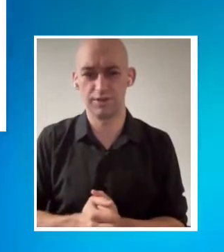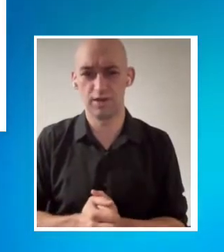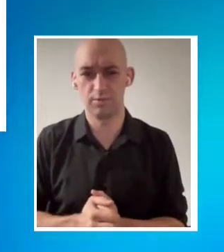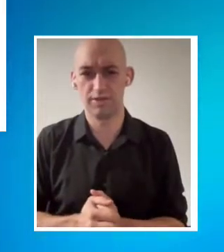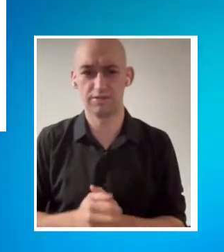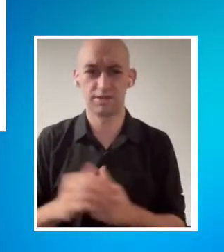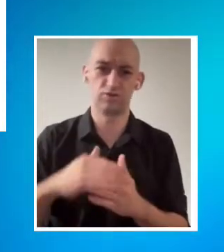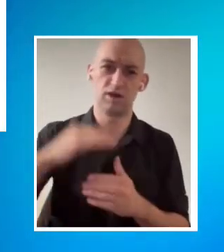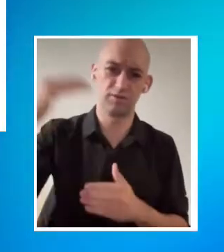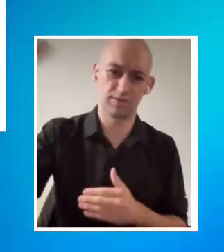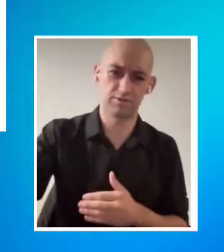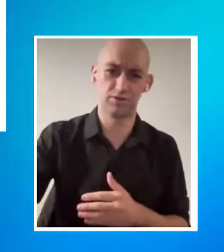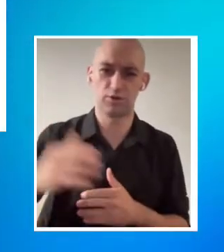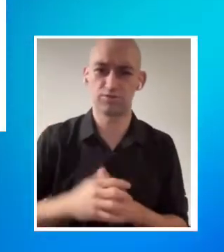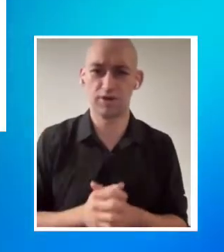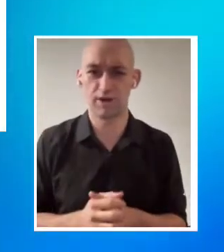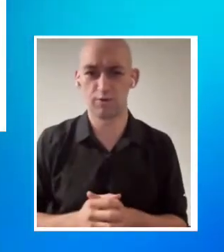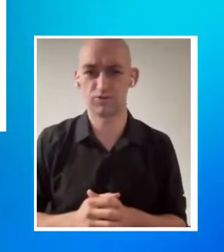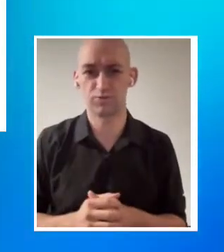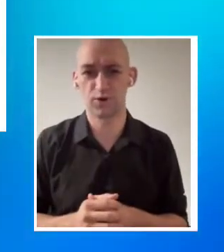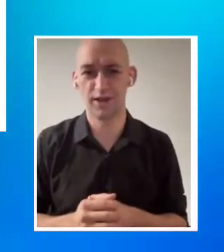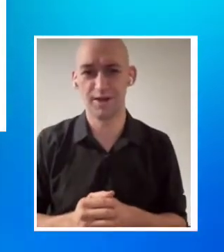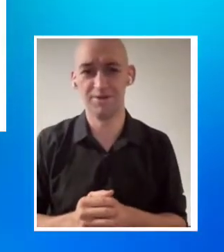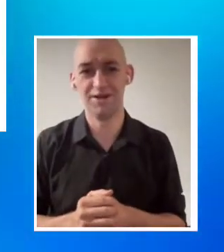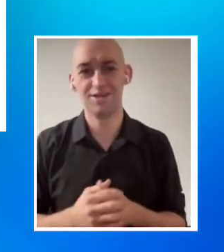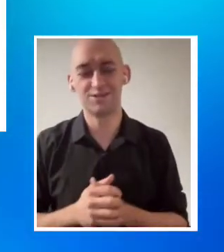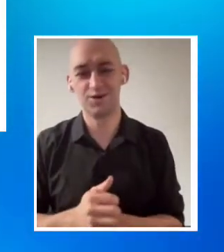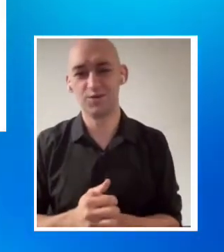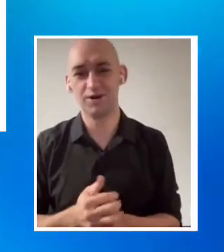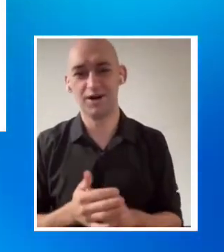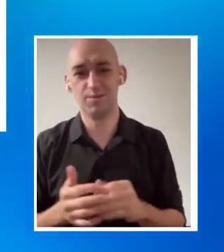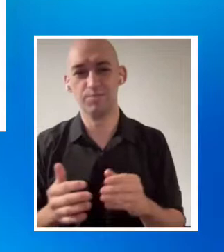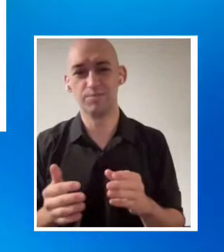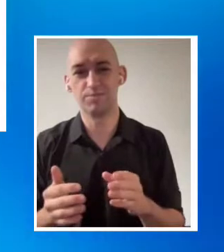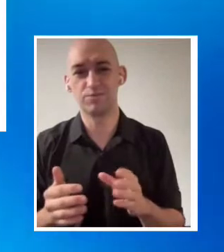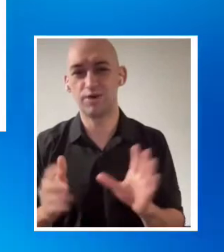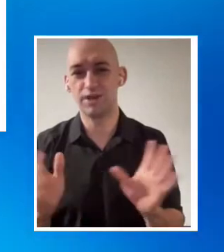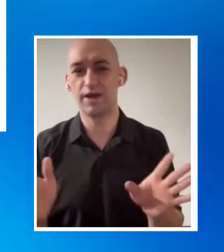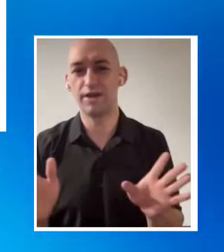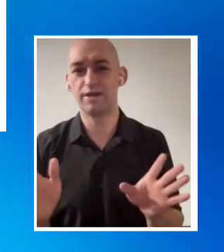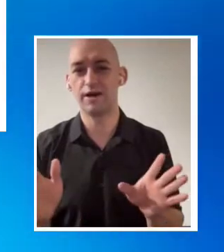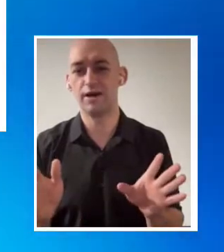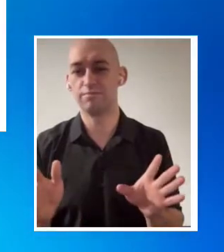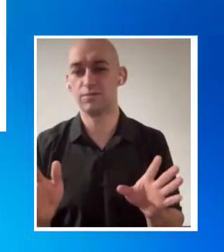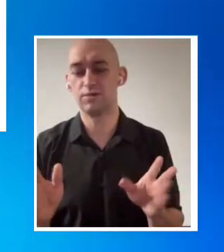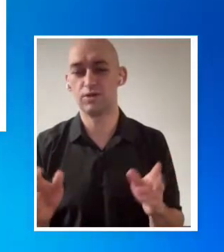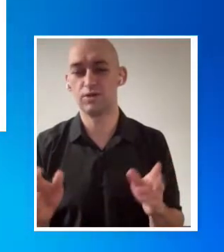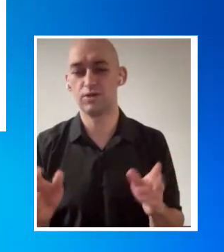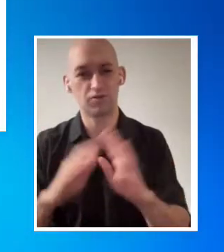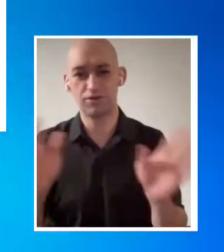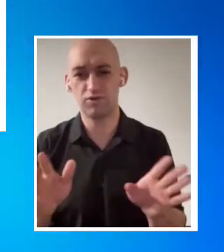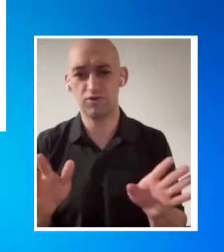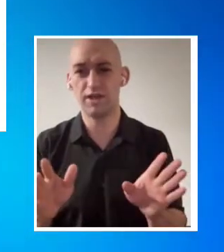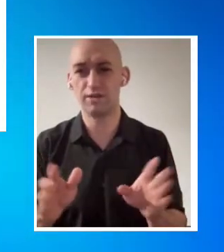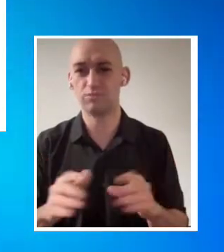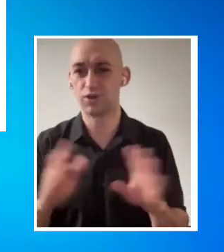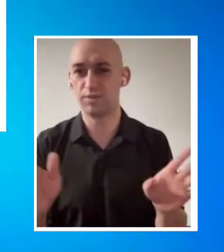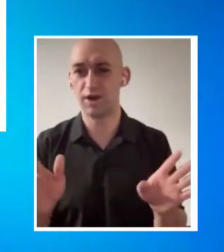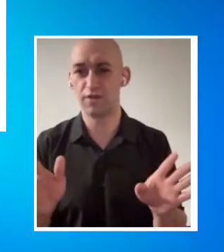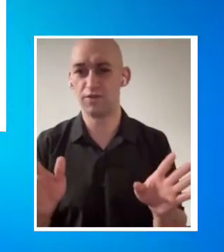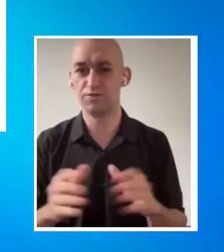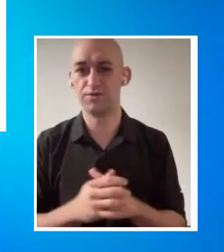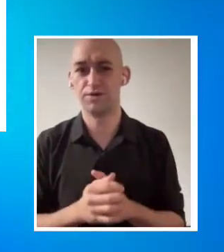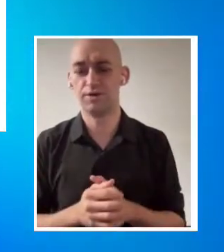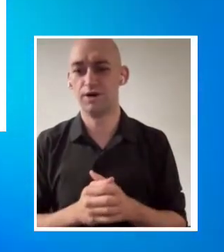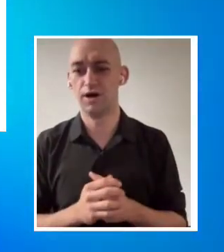I could join that way instead of driving back to New York 5 hours from where I am. So, anyway, you feel free to have your meeting. I'm sorry